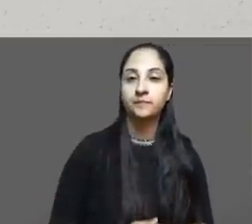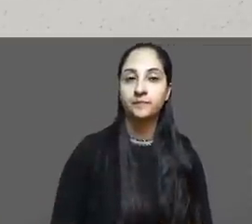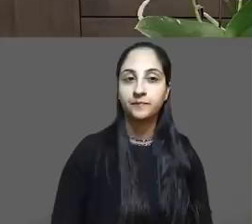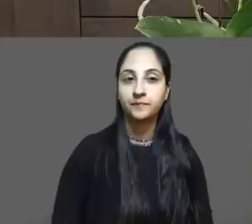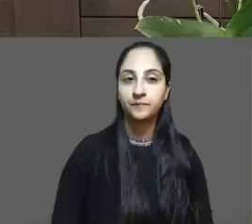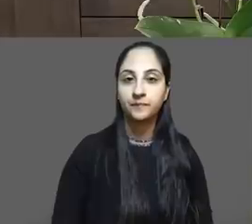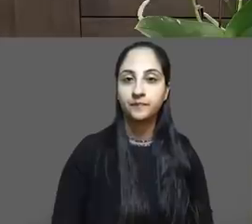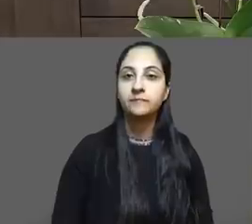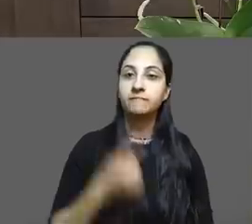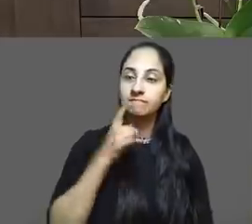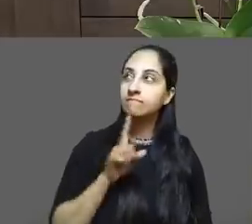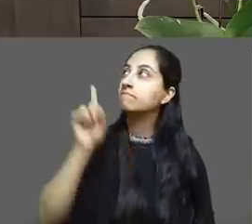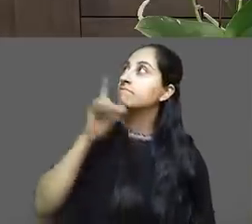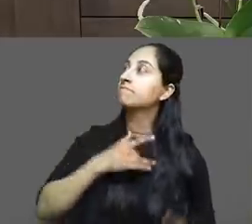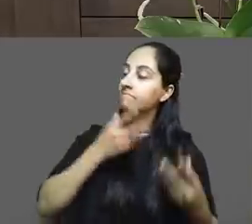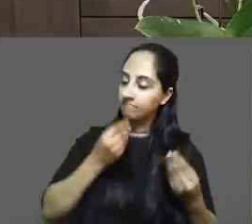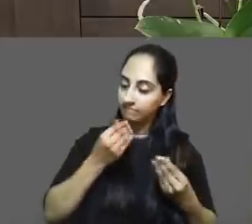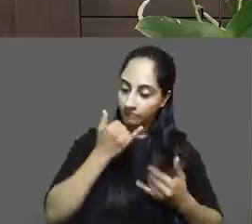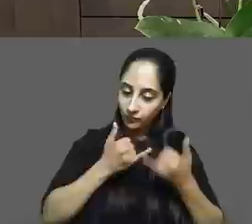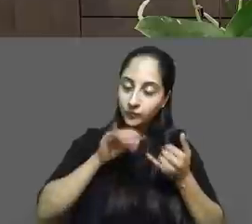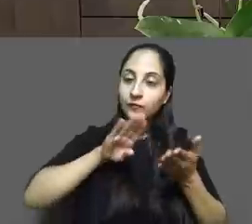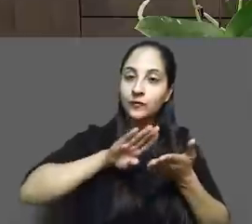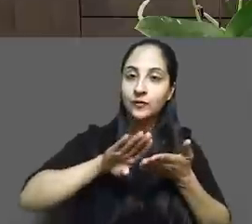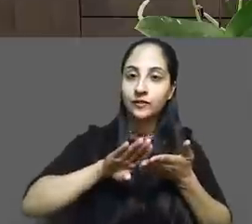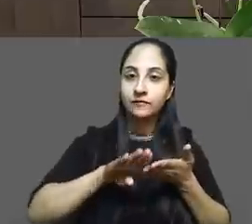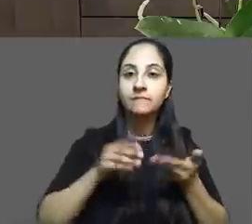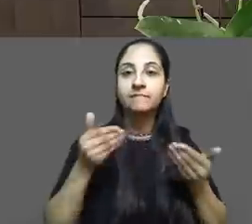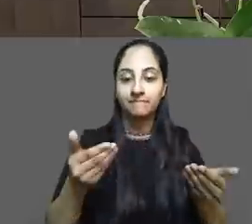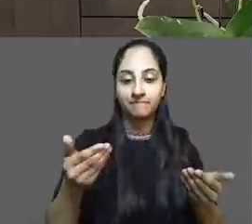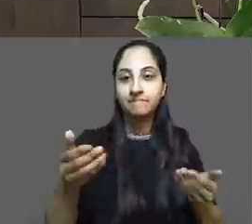Green raisins, bismillah.